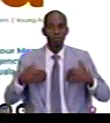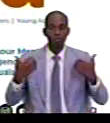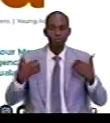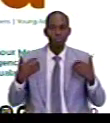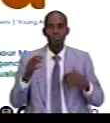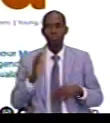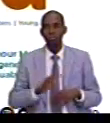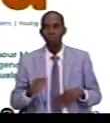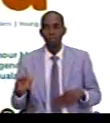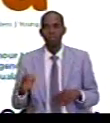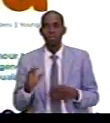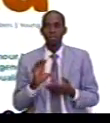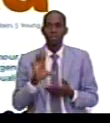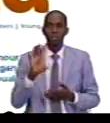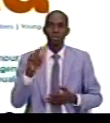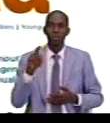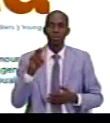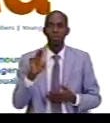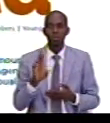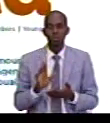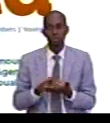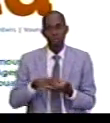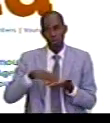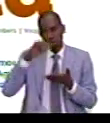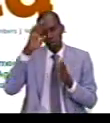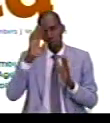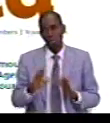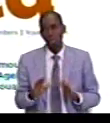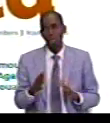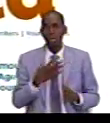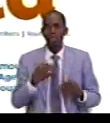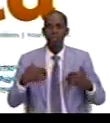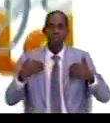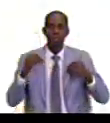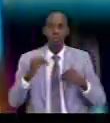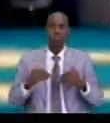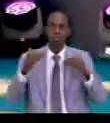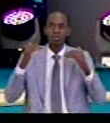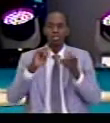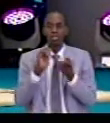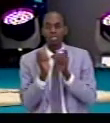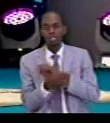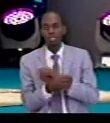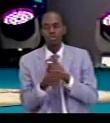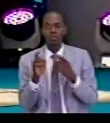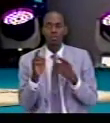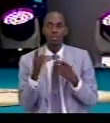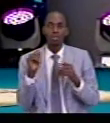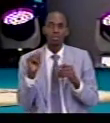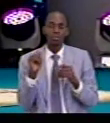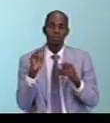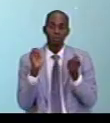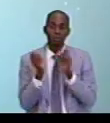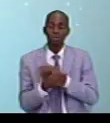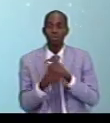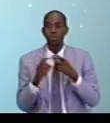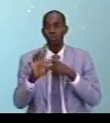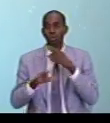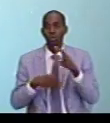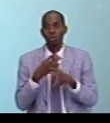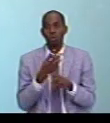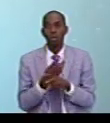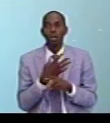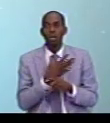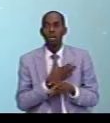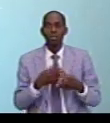campus students, and young adults, tagged Change to Change Your World, right from the Alpha location, opposite